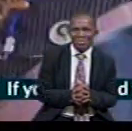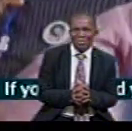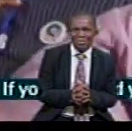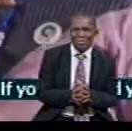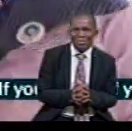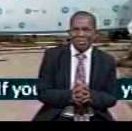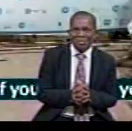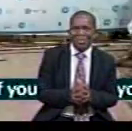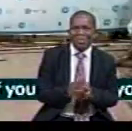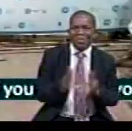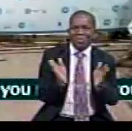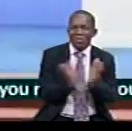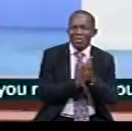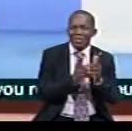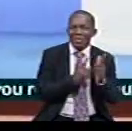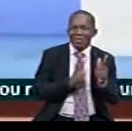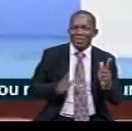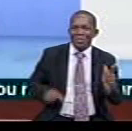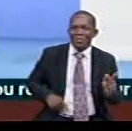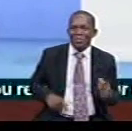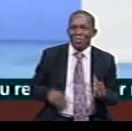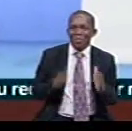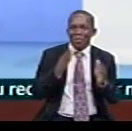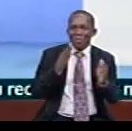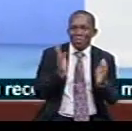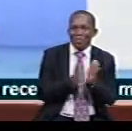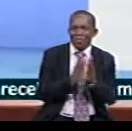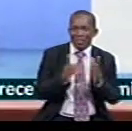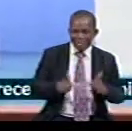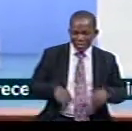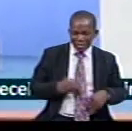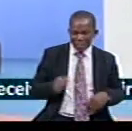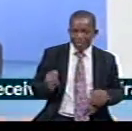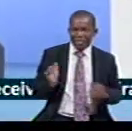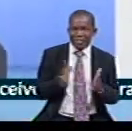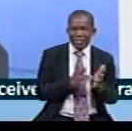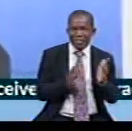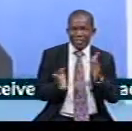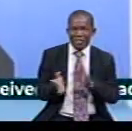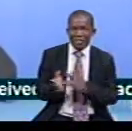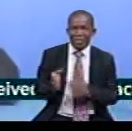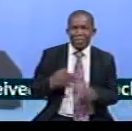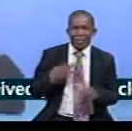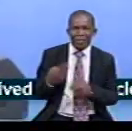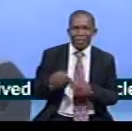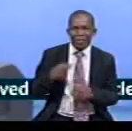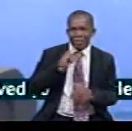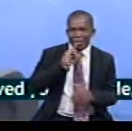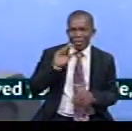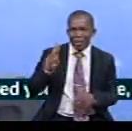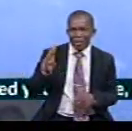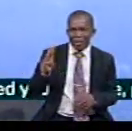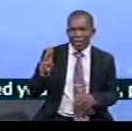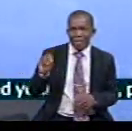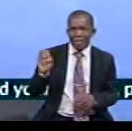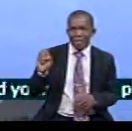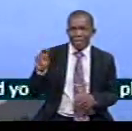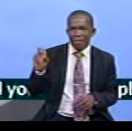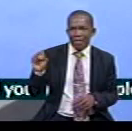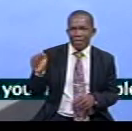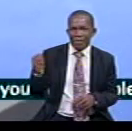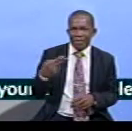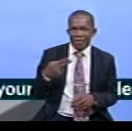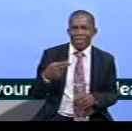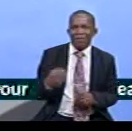Praise the Lord. Praise the living Jesus. Yes, my name is Kwabnasare from Ajamesu in